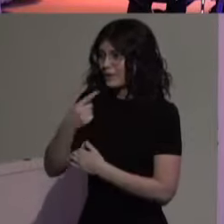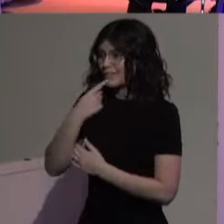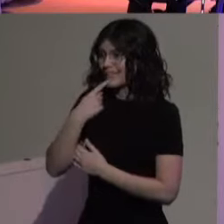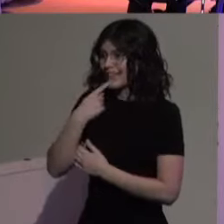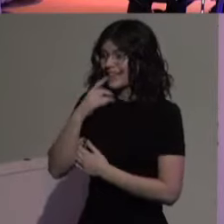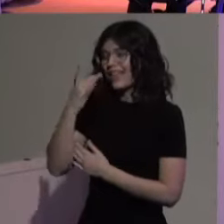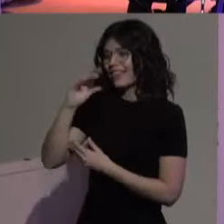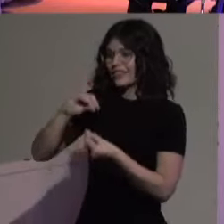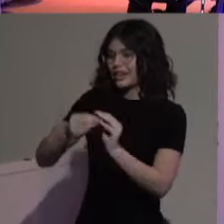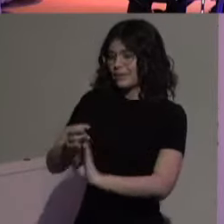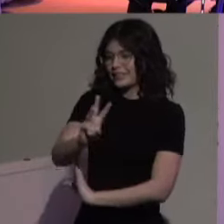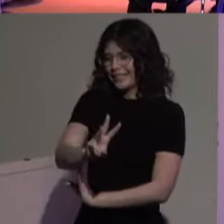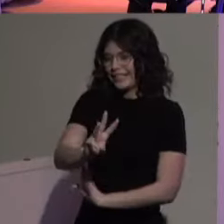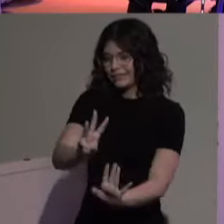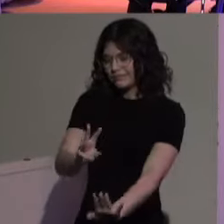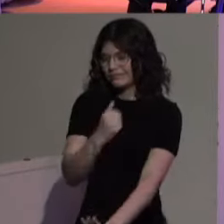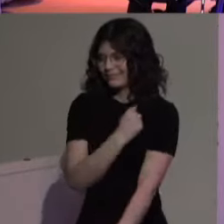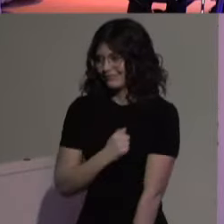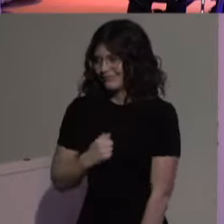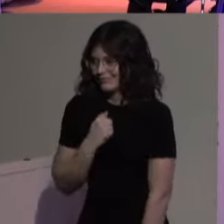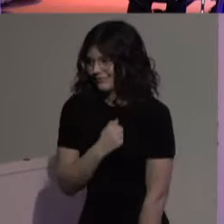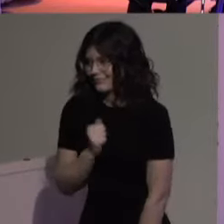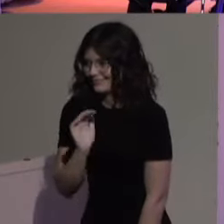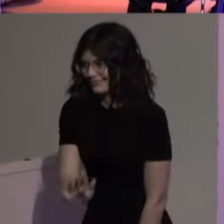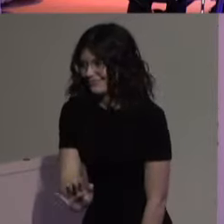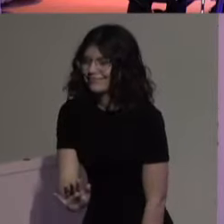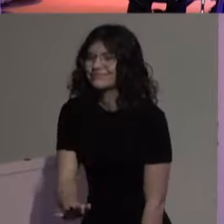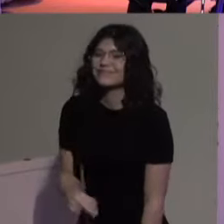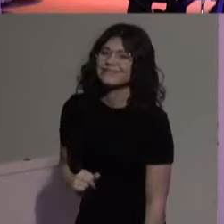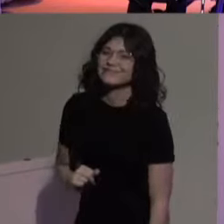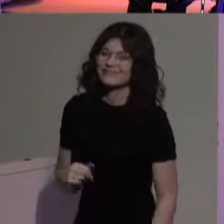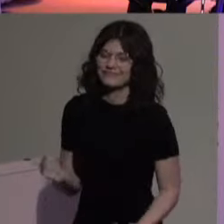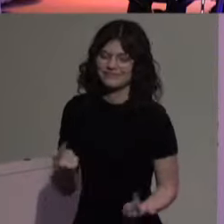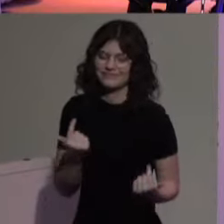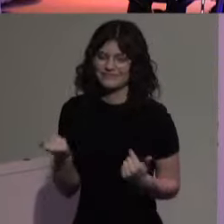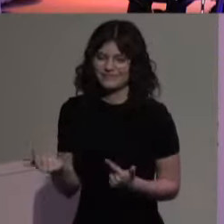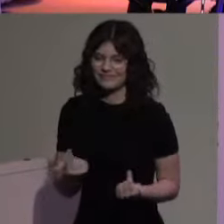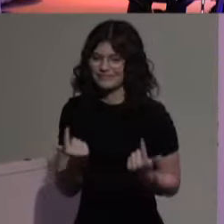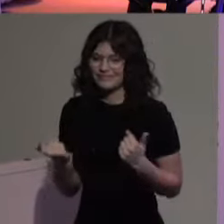6. We do apologize for that.